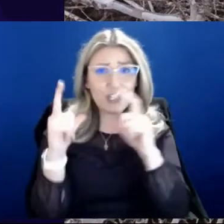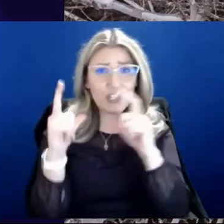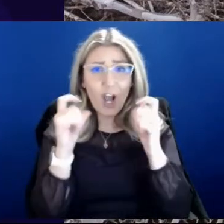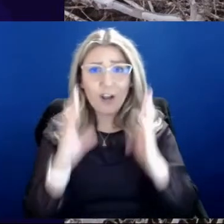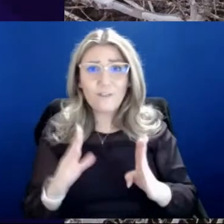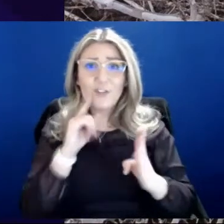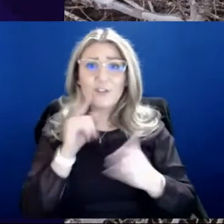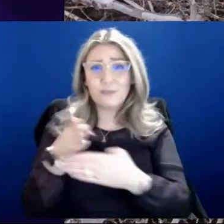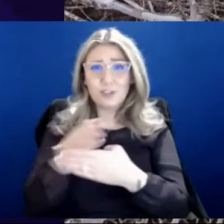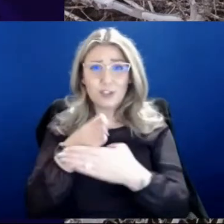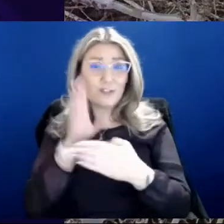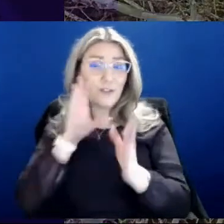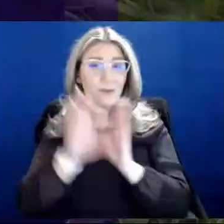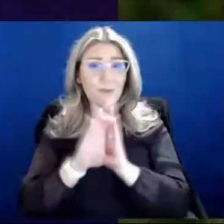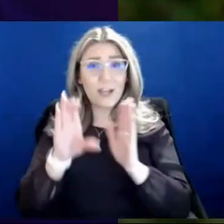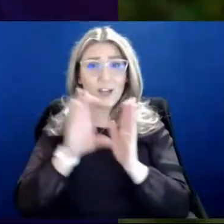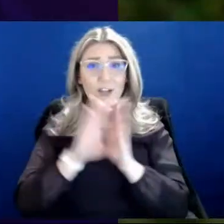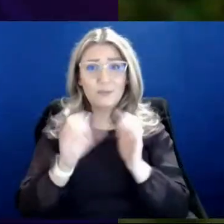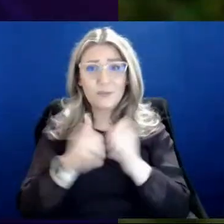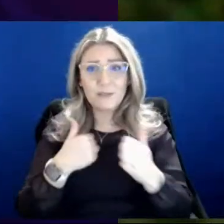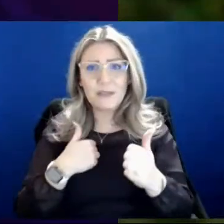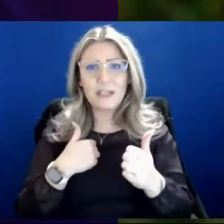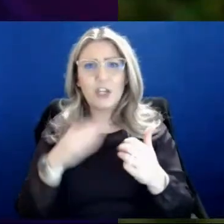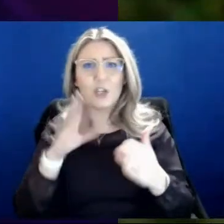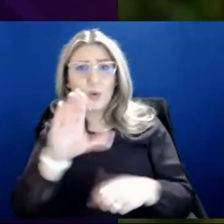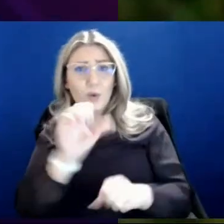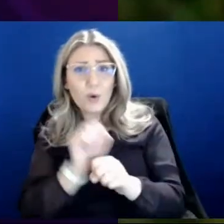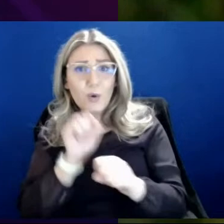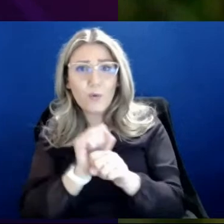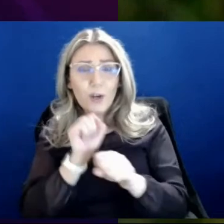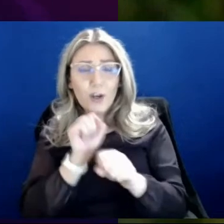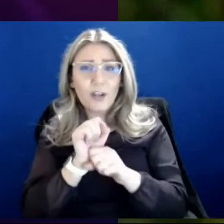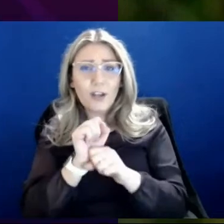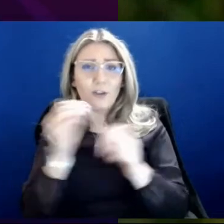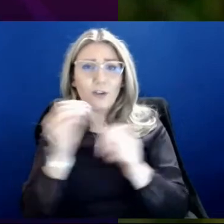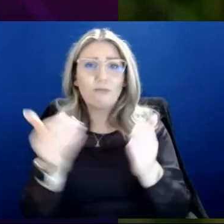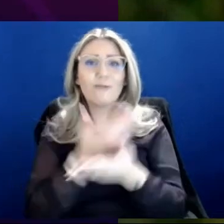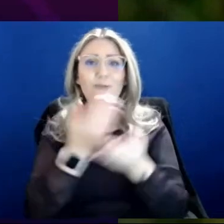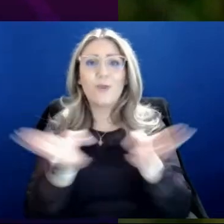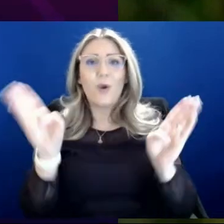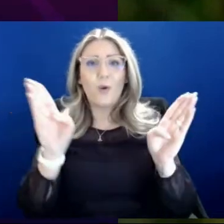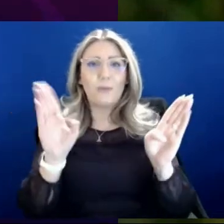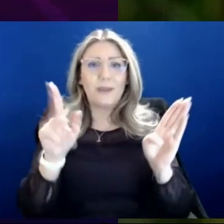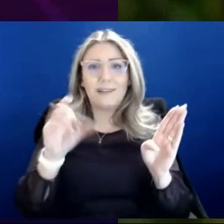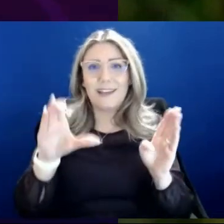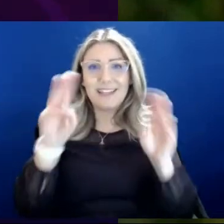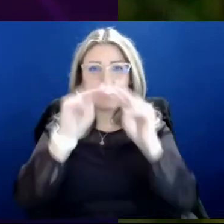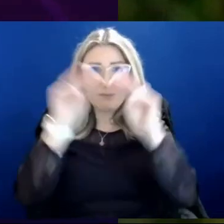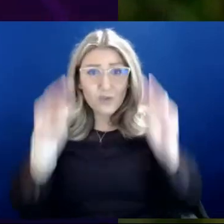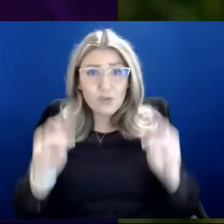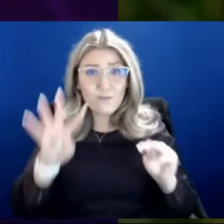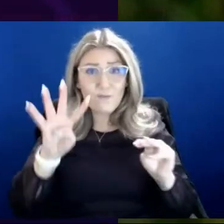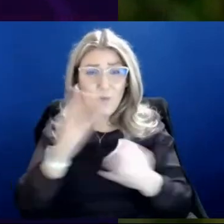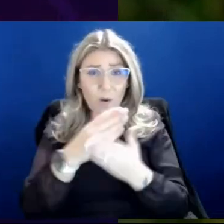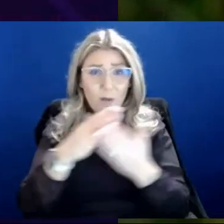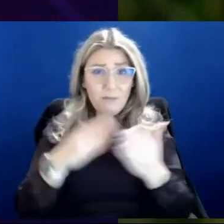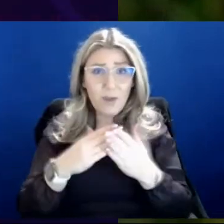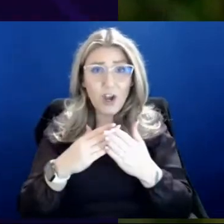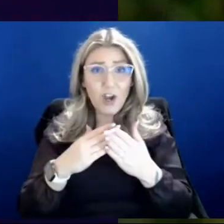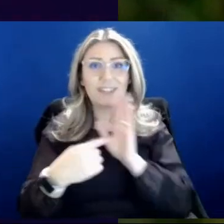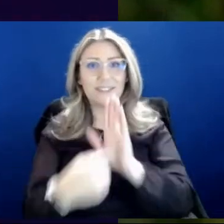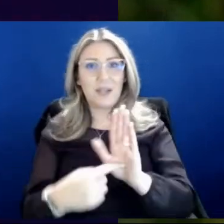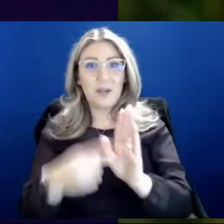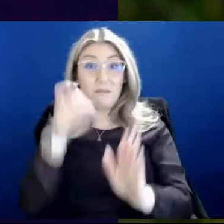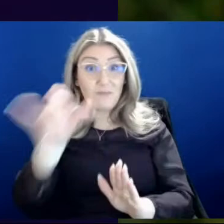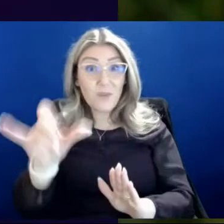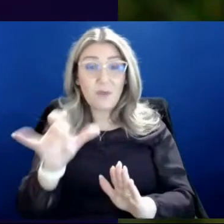pictures with me. Right now, your work is at the newly reopened Kansas City Museum. 4 pieces there that are on display. Permanent. That exhibit. is so cool, part of